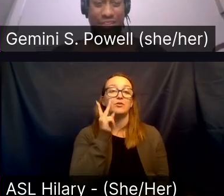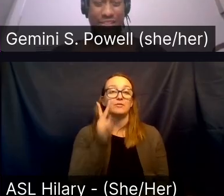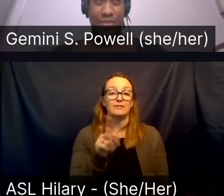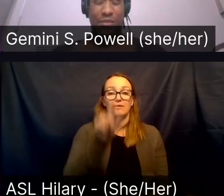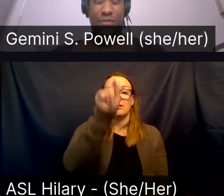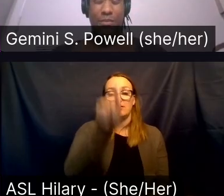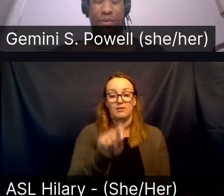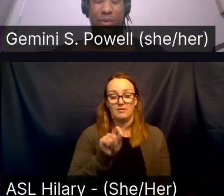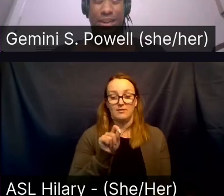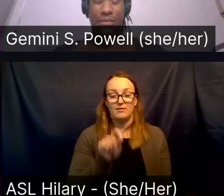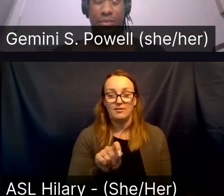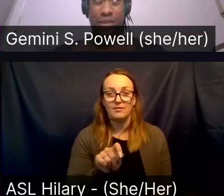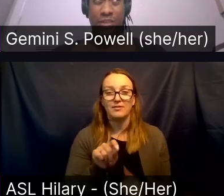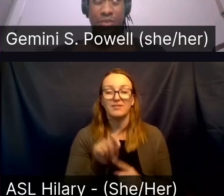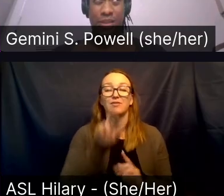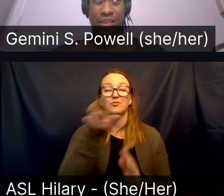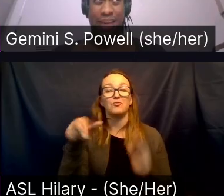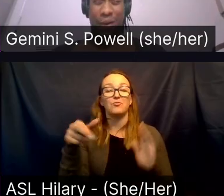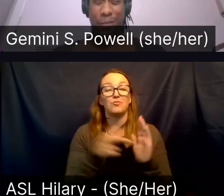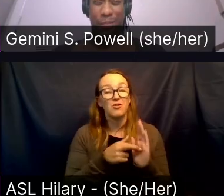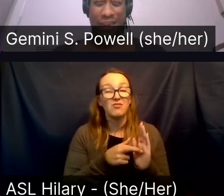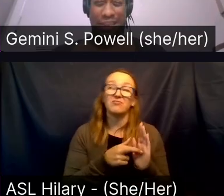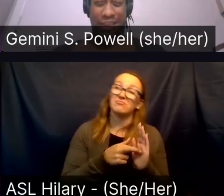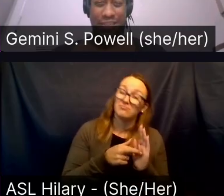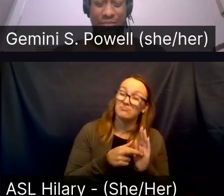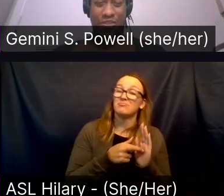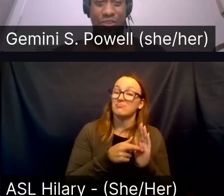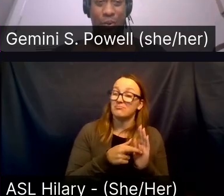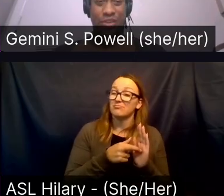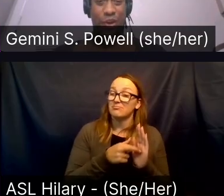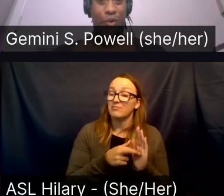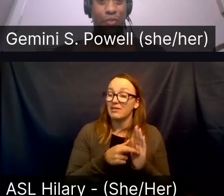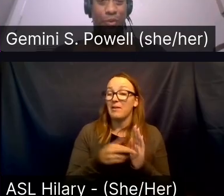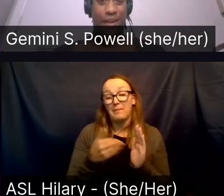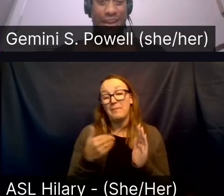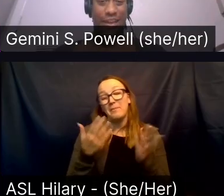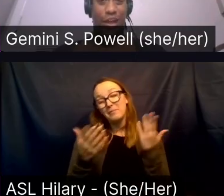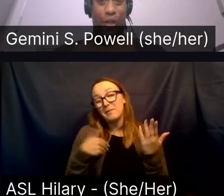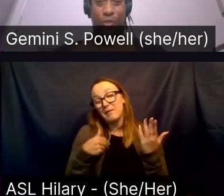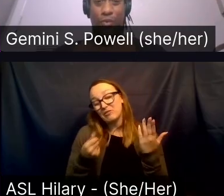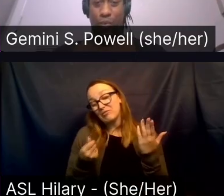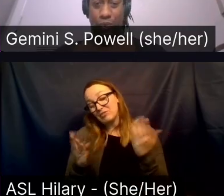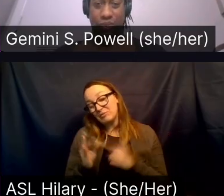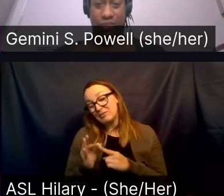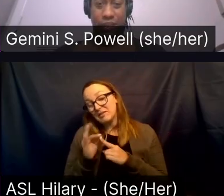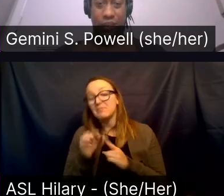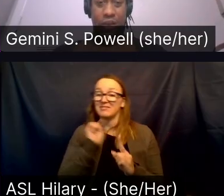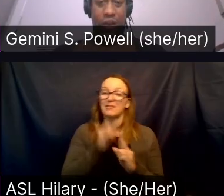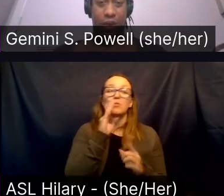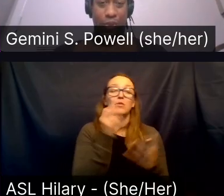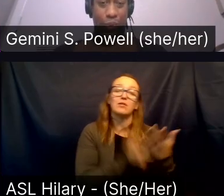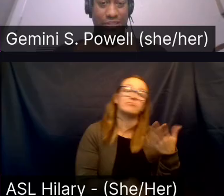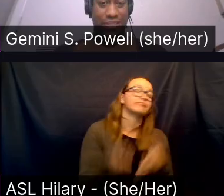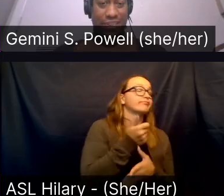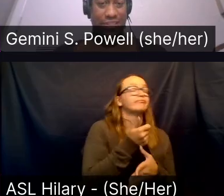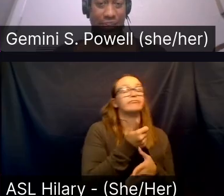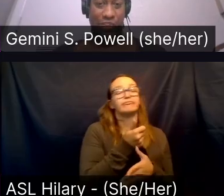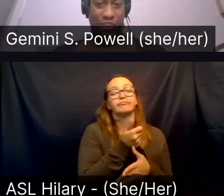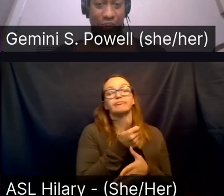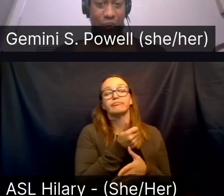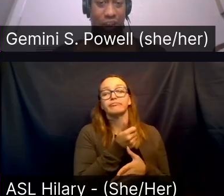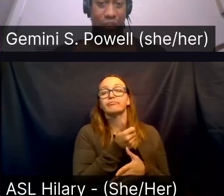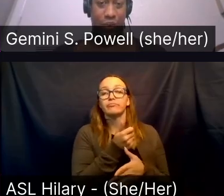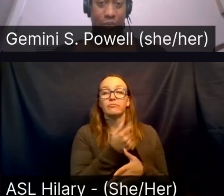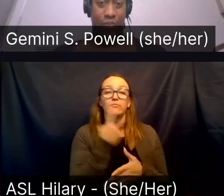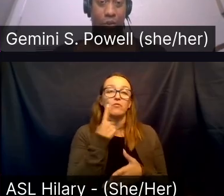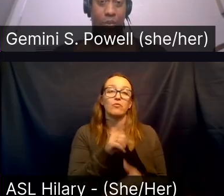rule that's pretty much without many exceptions going to override other rules on your CSS